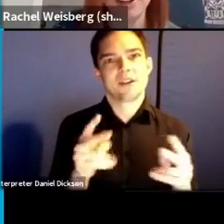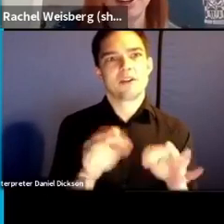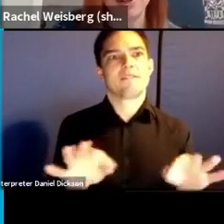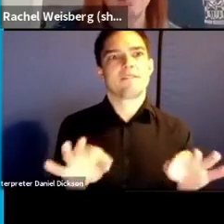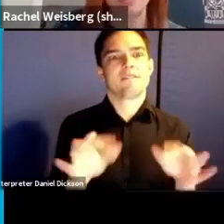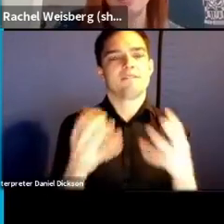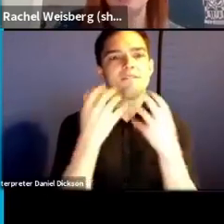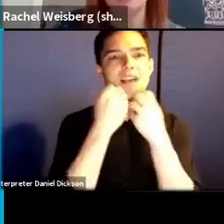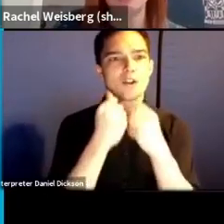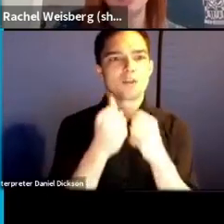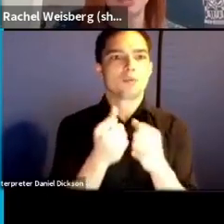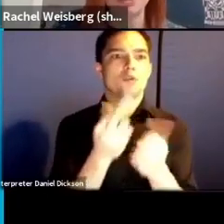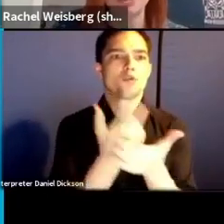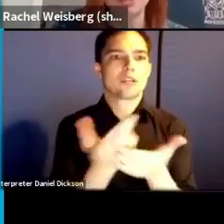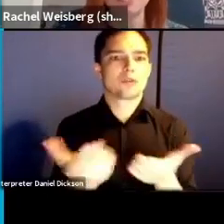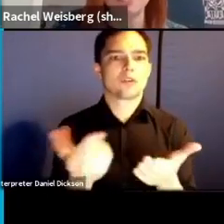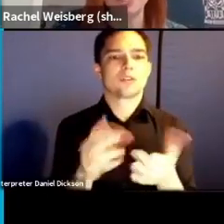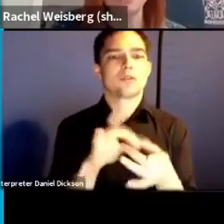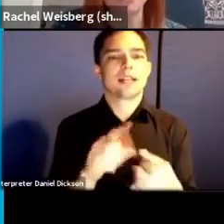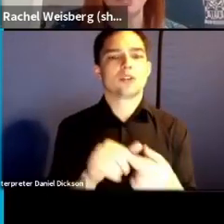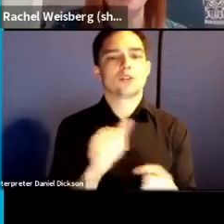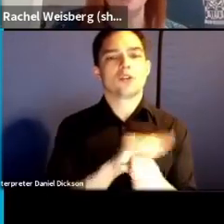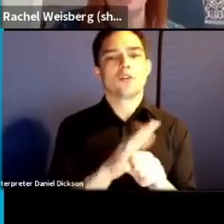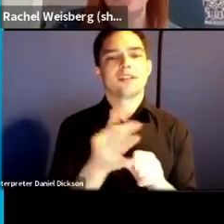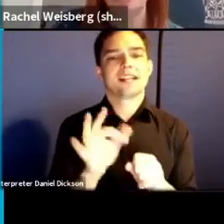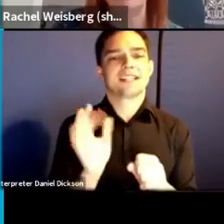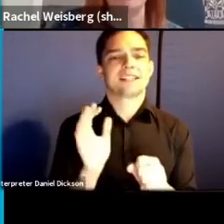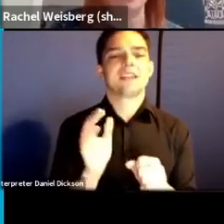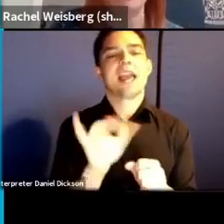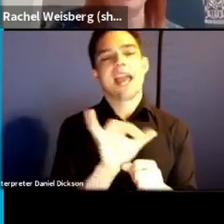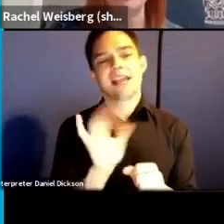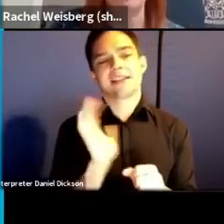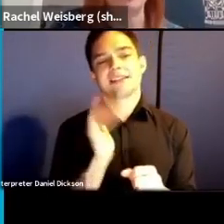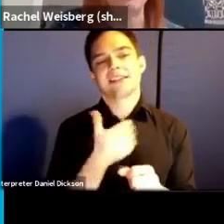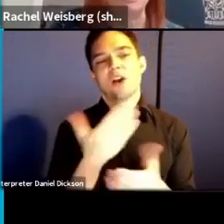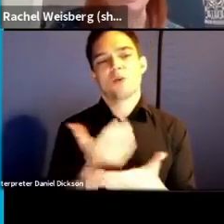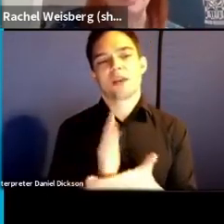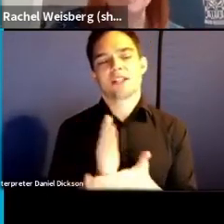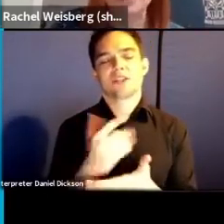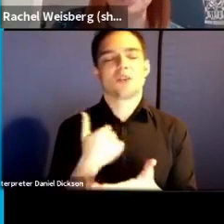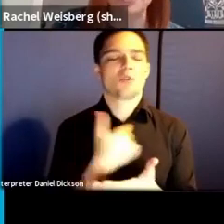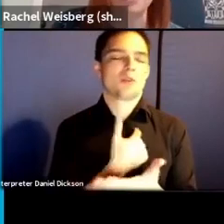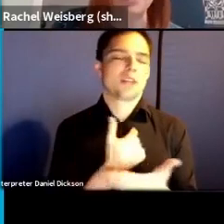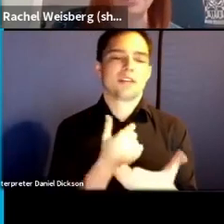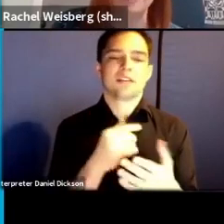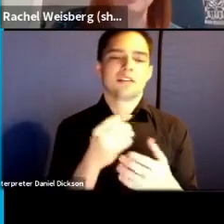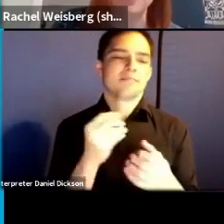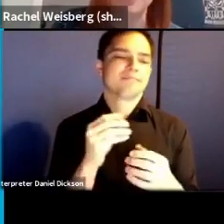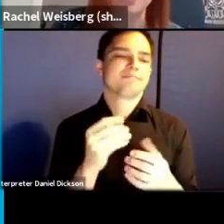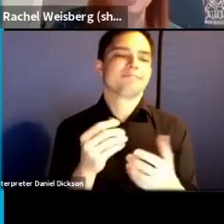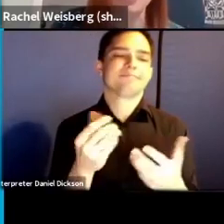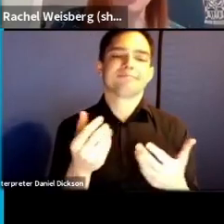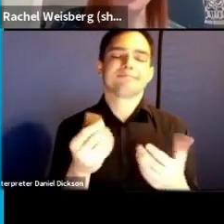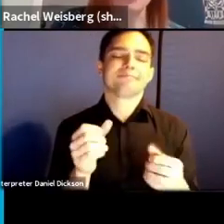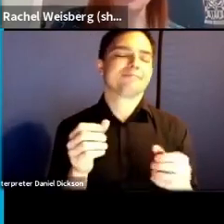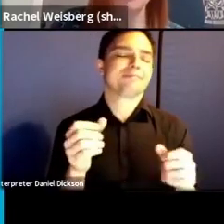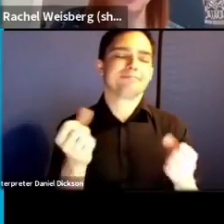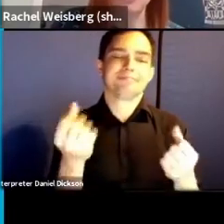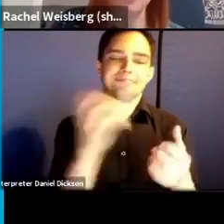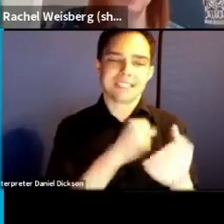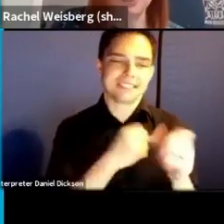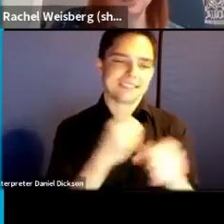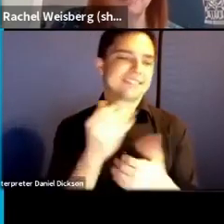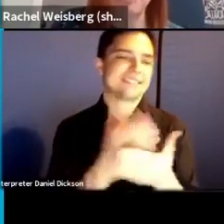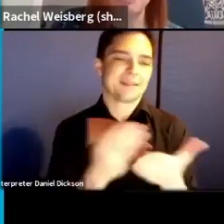out there about COVID-19 and our rights. We have undoubtedly missed some, but here are a handful. There's a